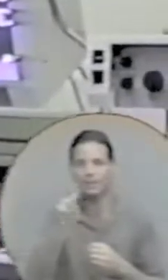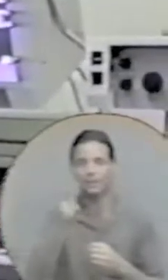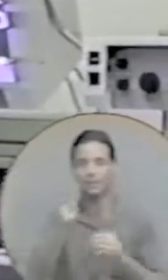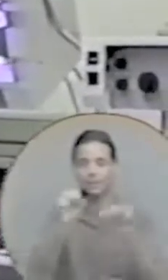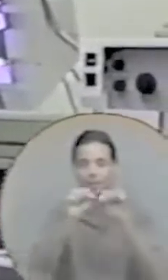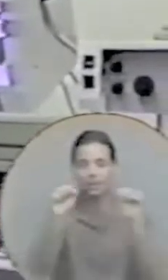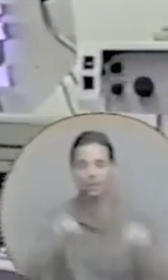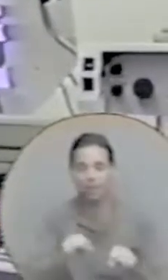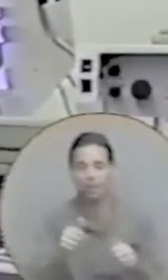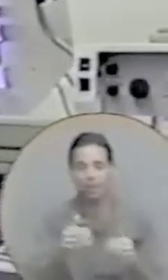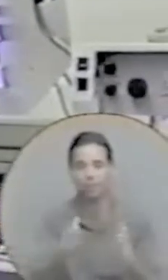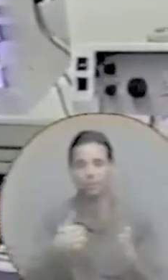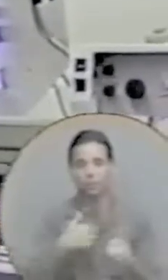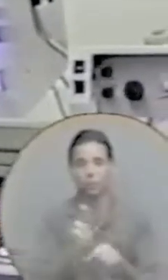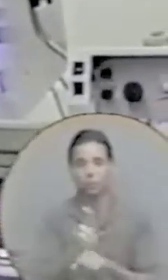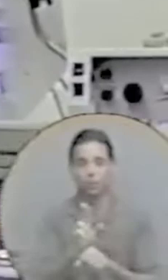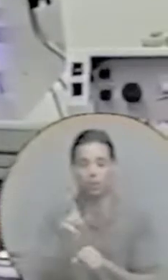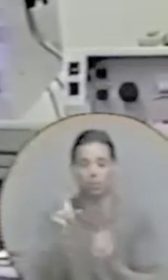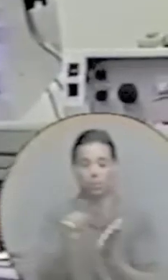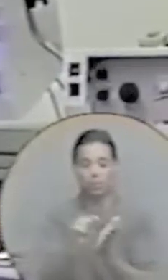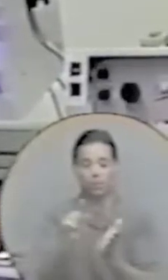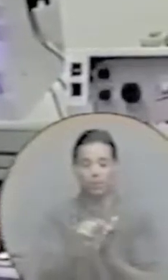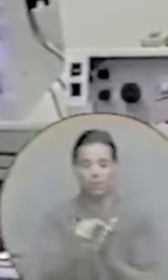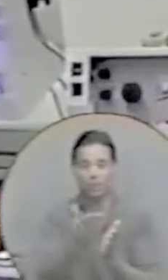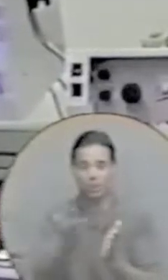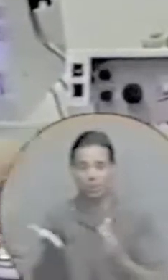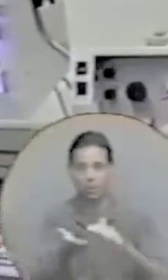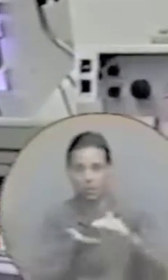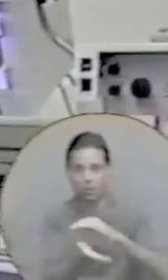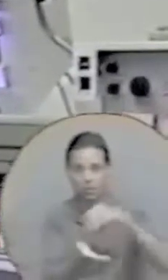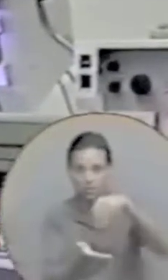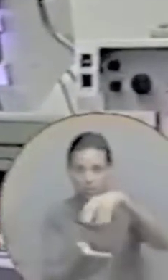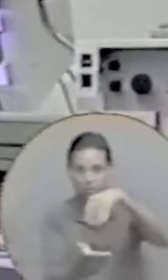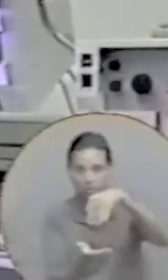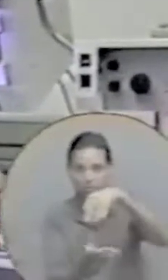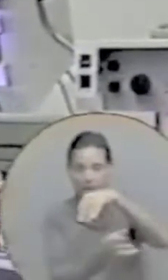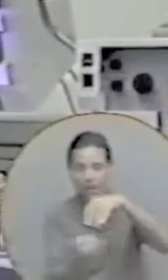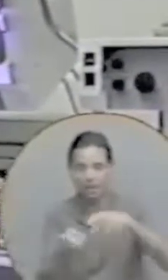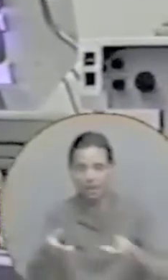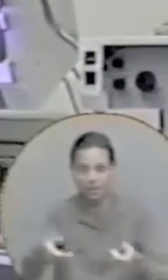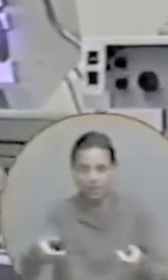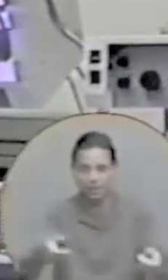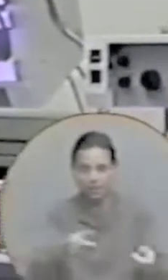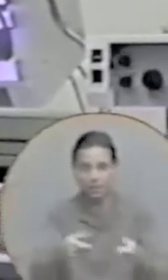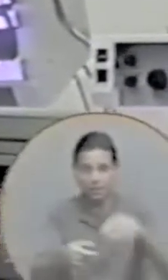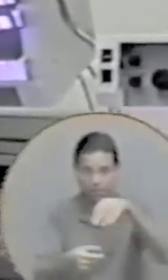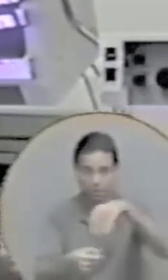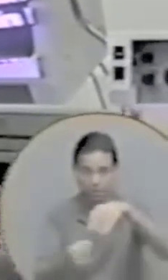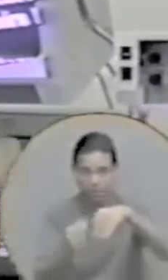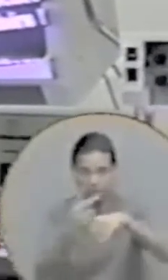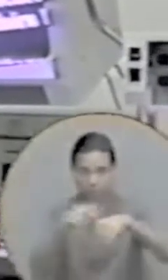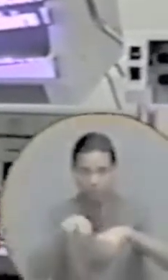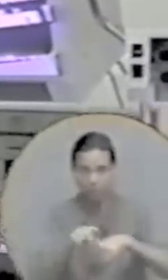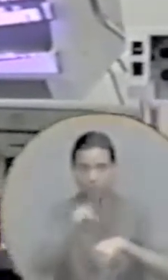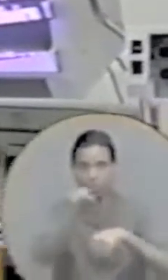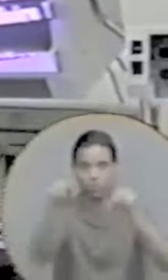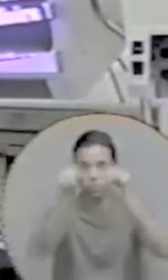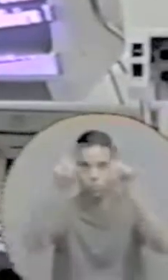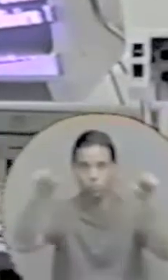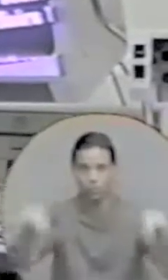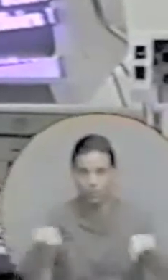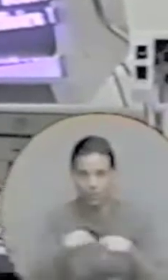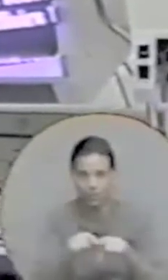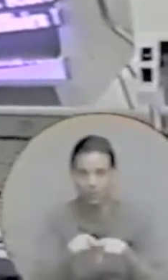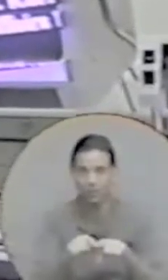to put printed material underneath a camera, and the camera then transfers the printed material onto a